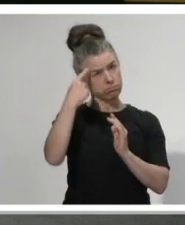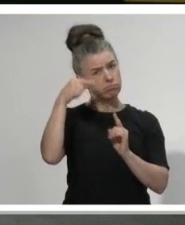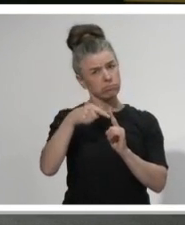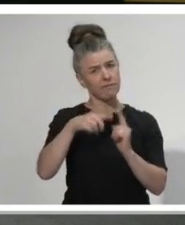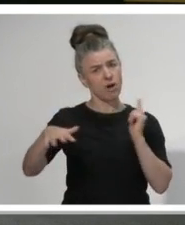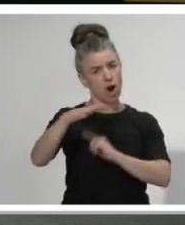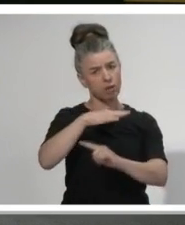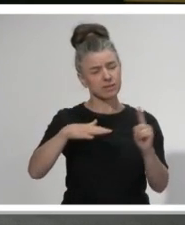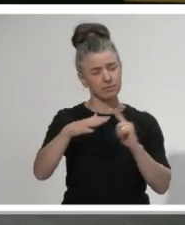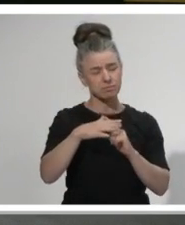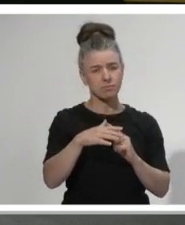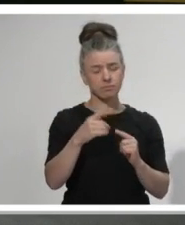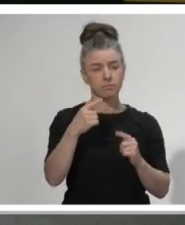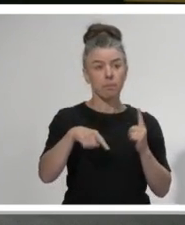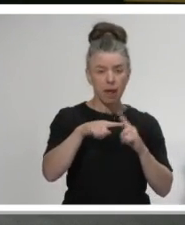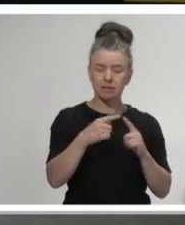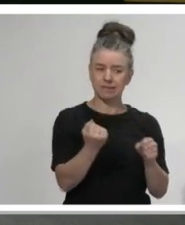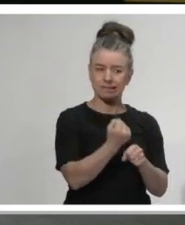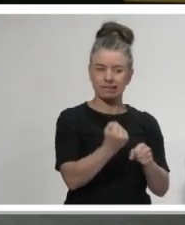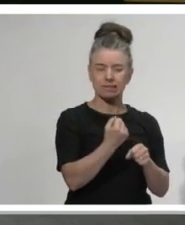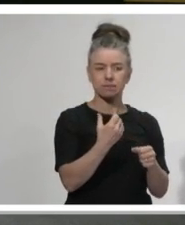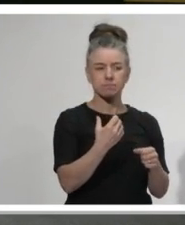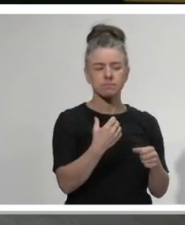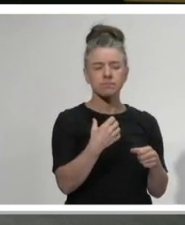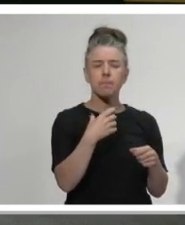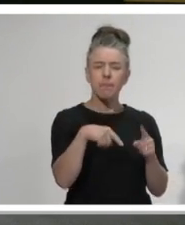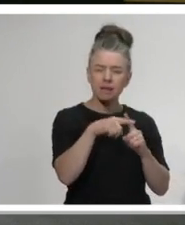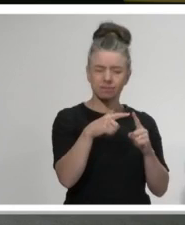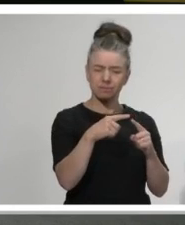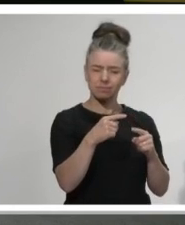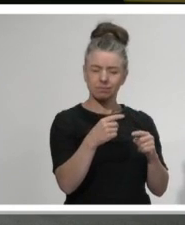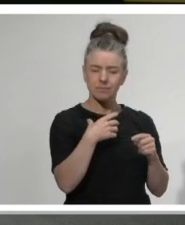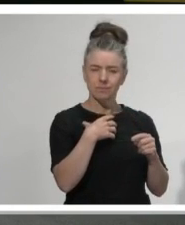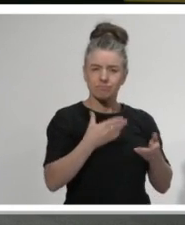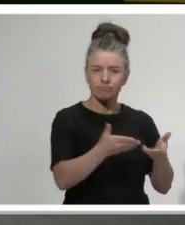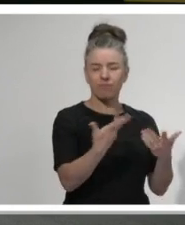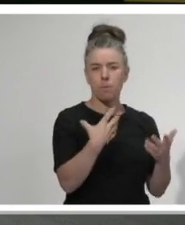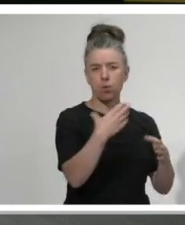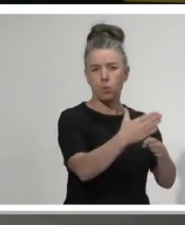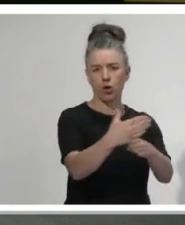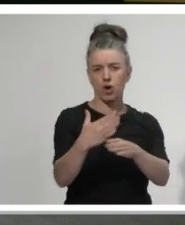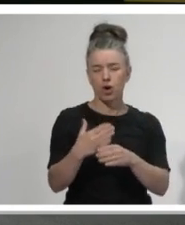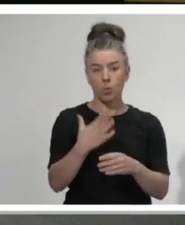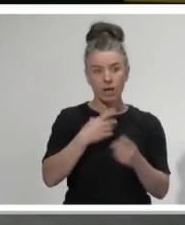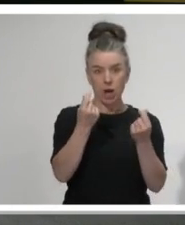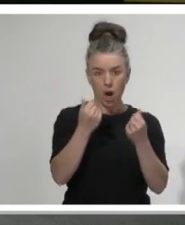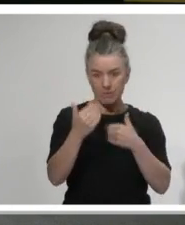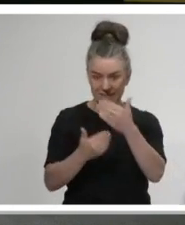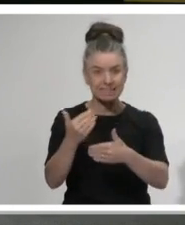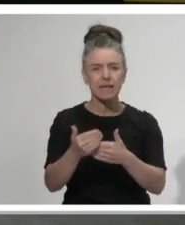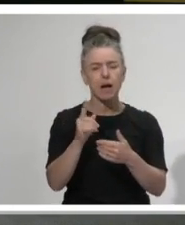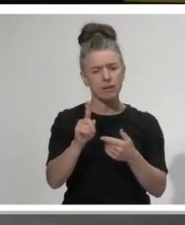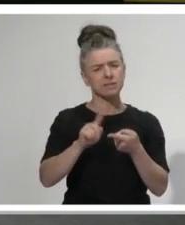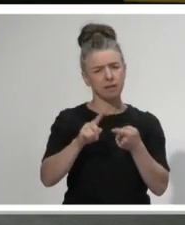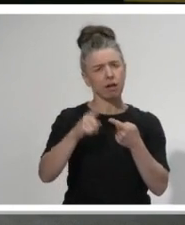Creating jobs, making sure we can transition to that low carbon environment, growing productivity and keeping the economy moving. We continue